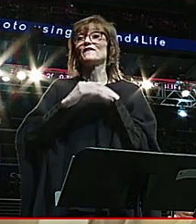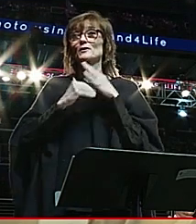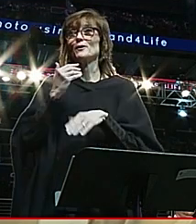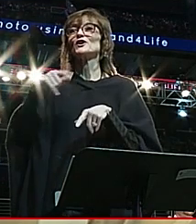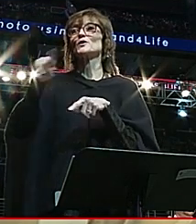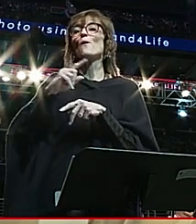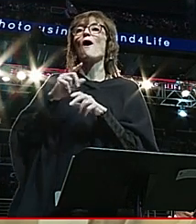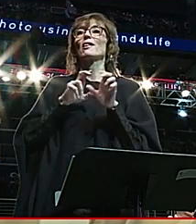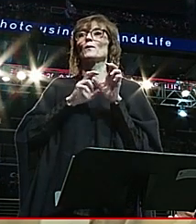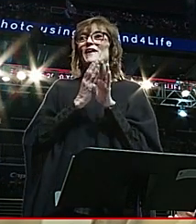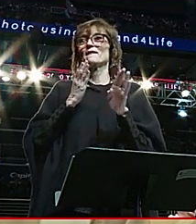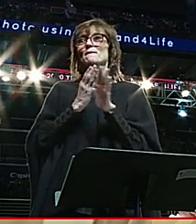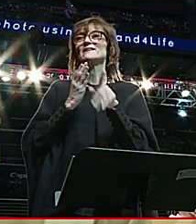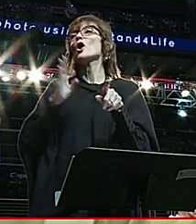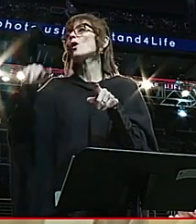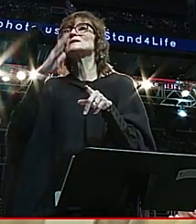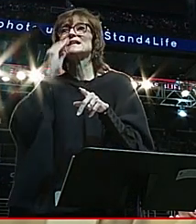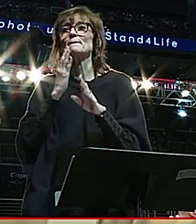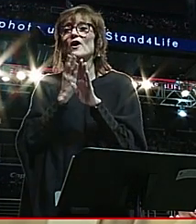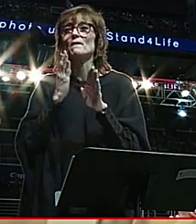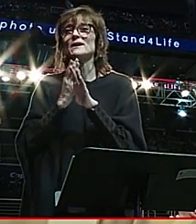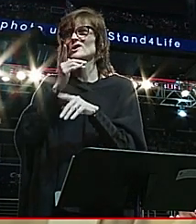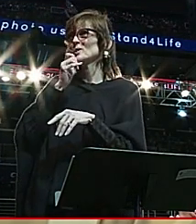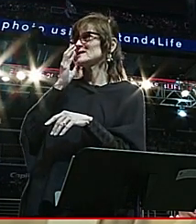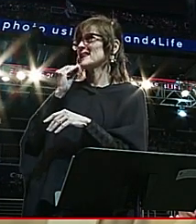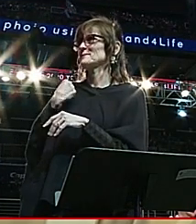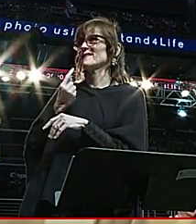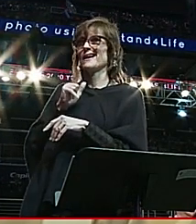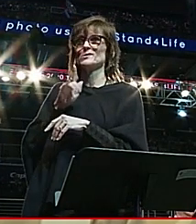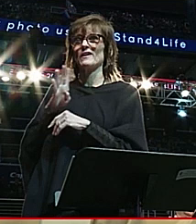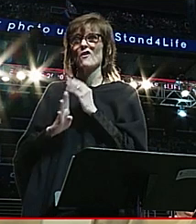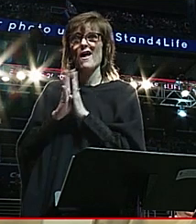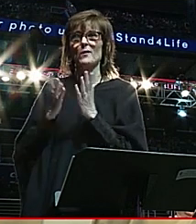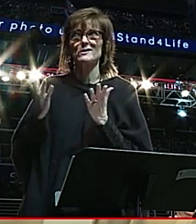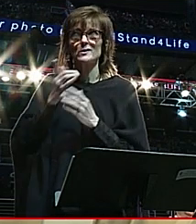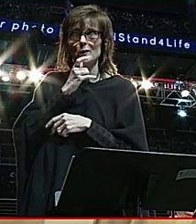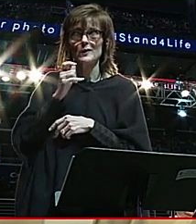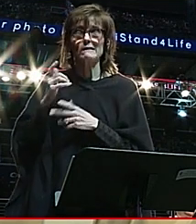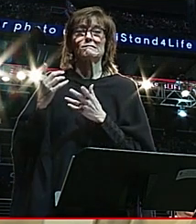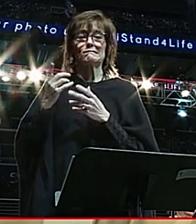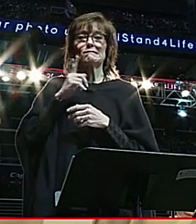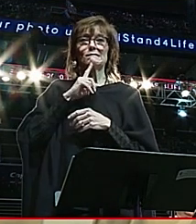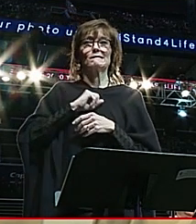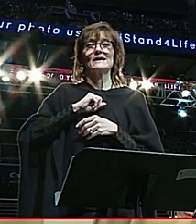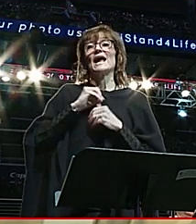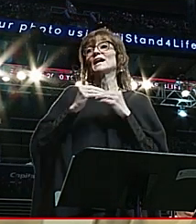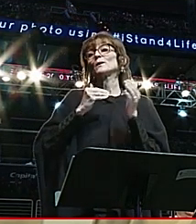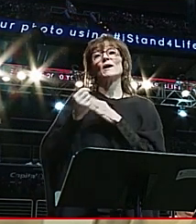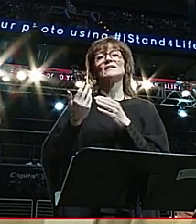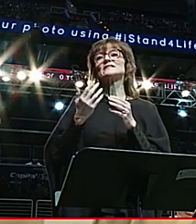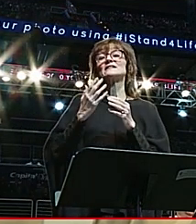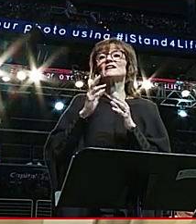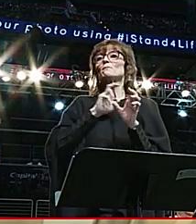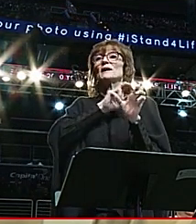who slept in the last 24 hours? Being on the bus and having to, it's a way to come out of our comfort. And